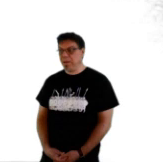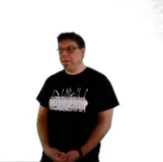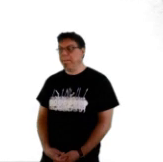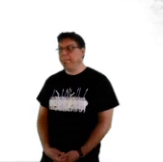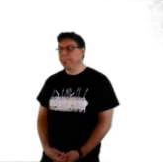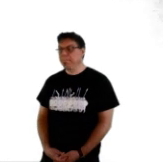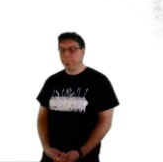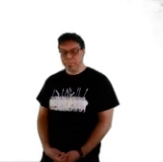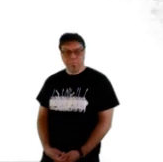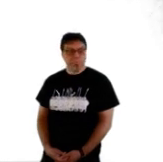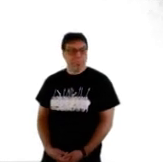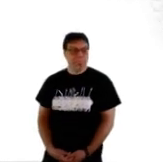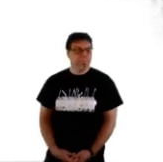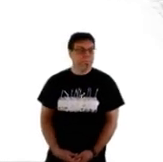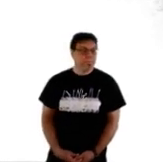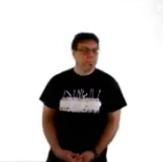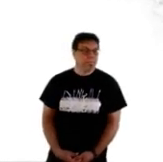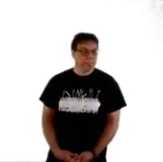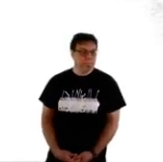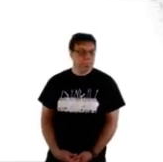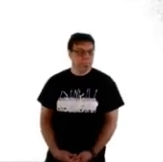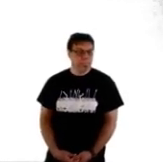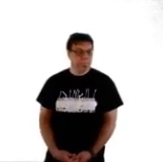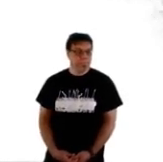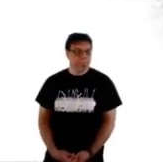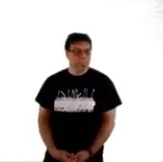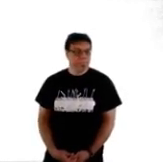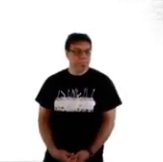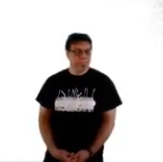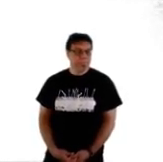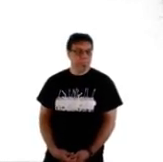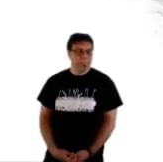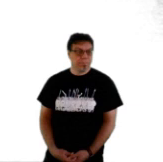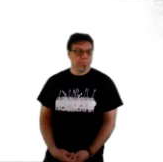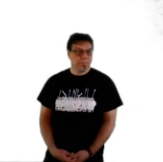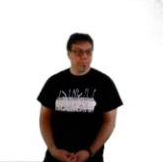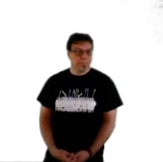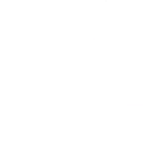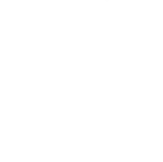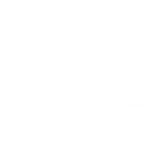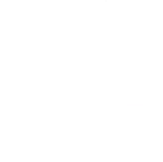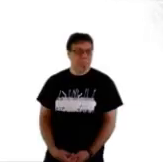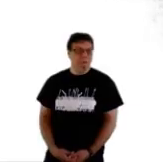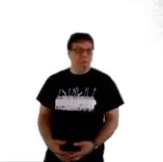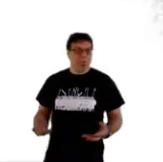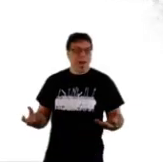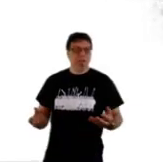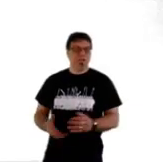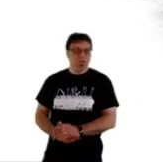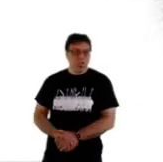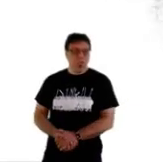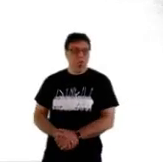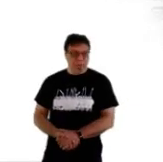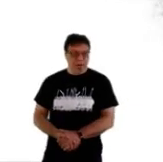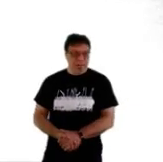destroy. I came that they may have life and have it abundantly. The Gospel of the Lord.